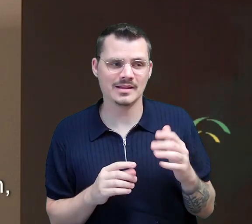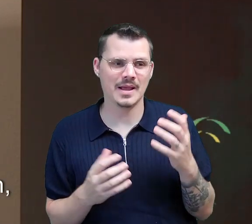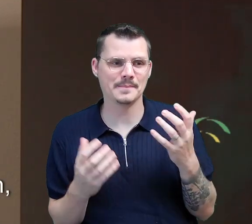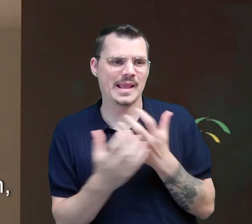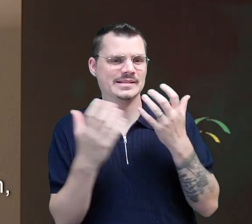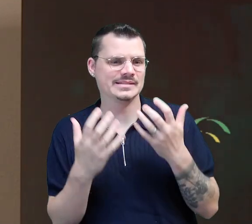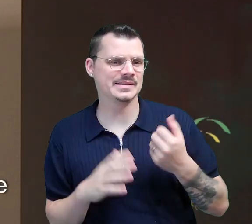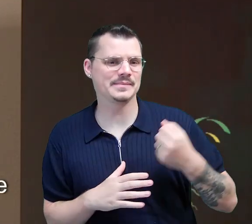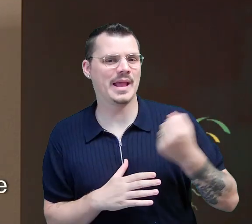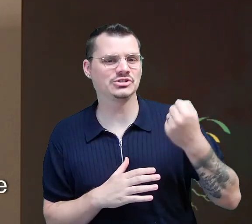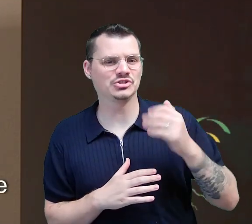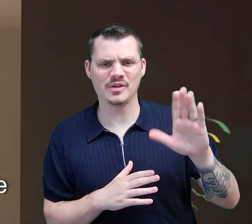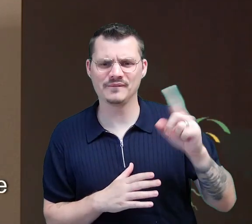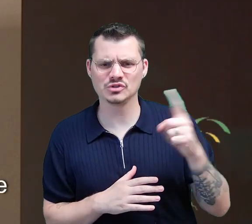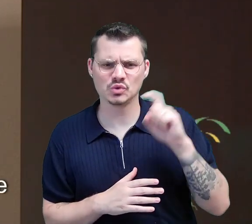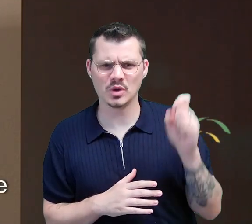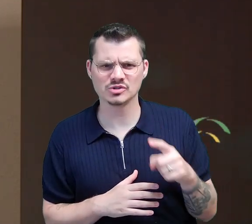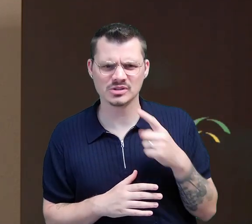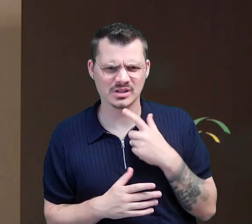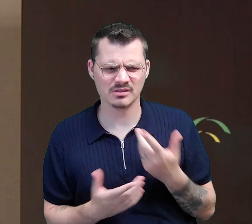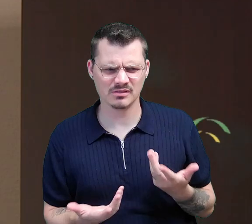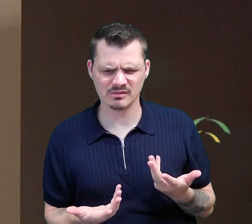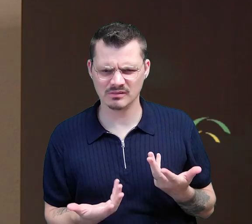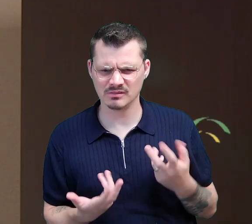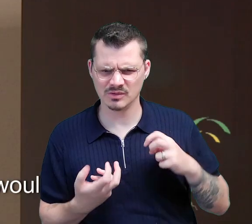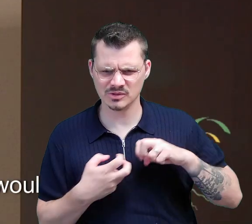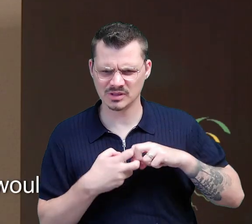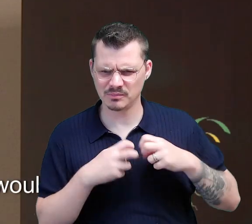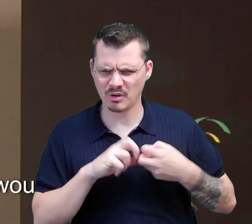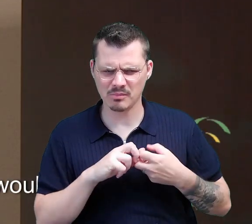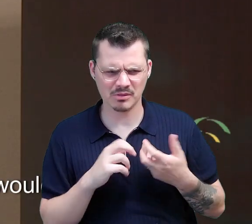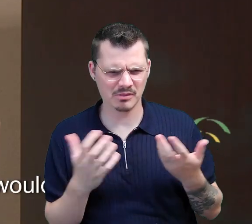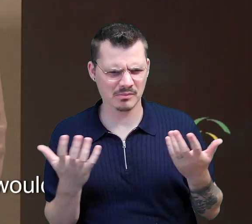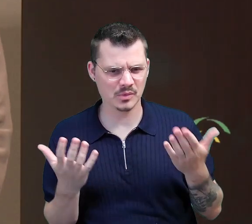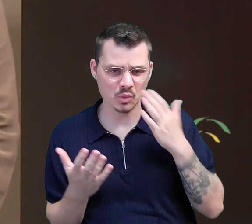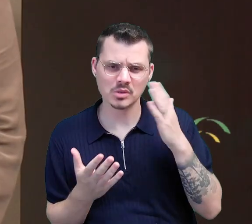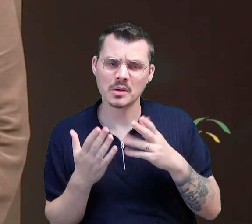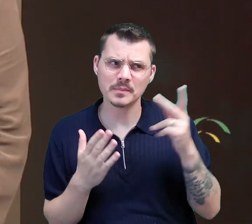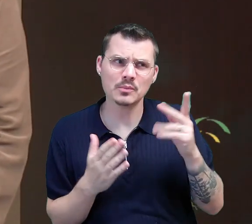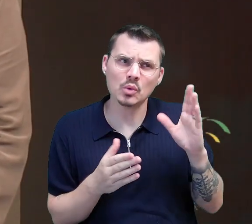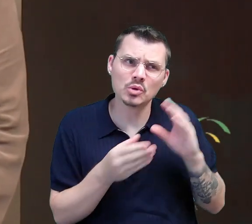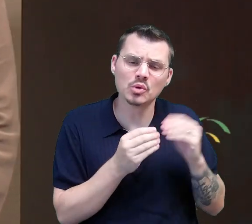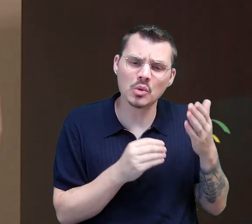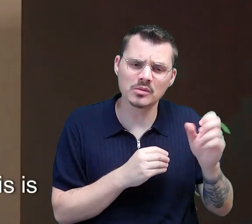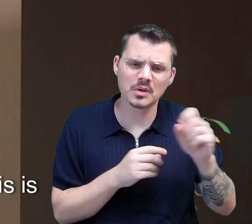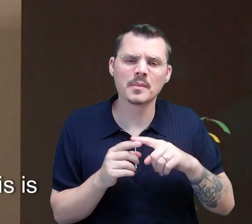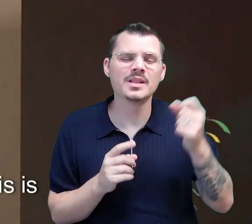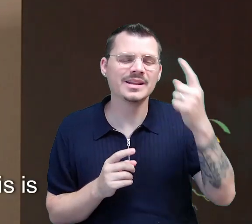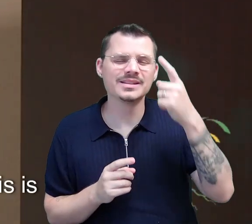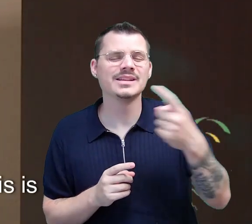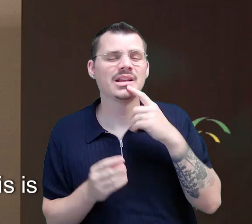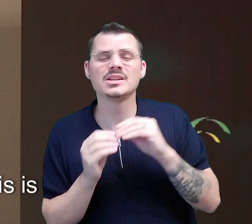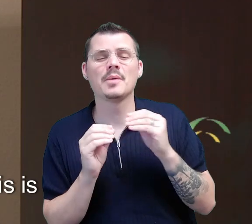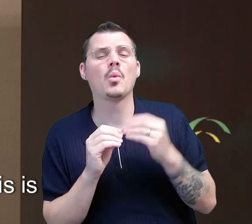for masturbation, their first question is, so what's the problem? Which you could get that, why people would go there. But they